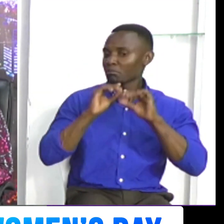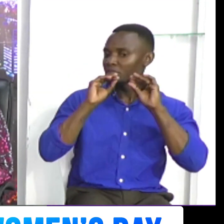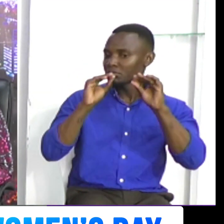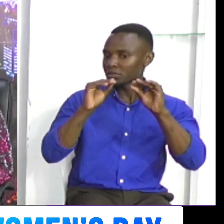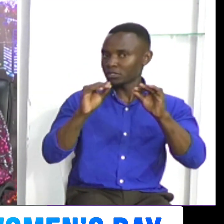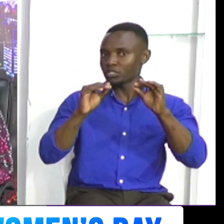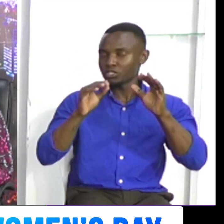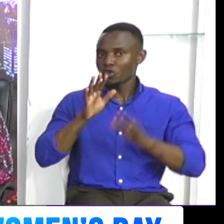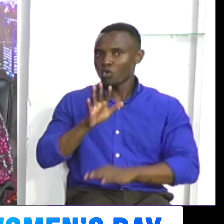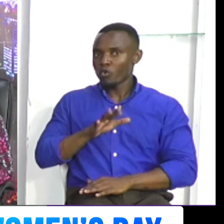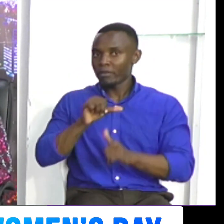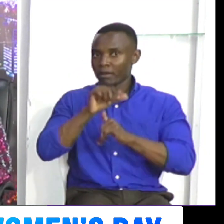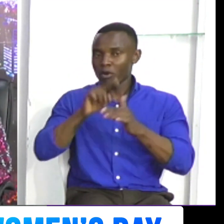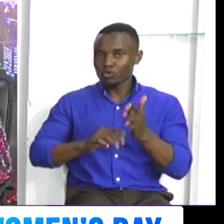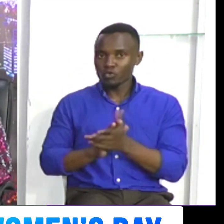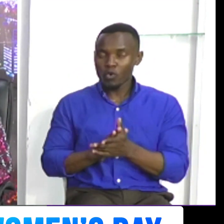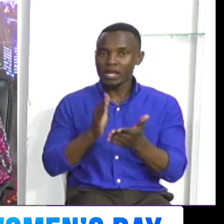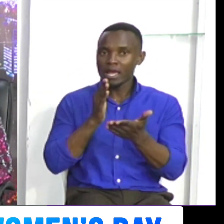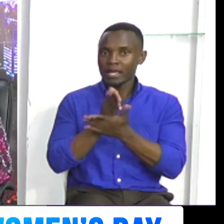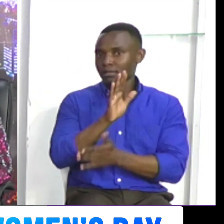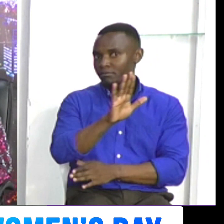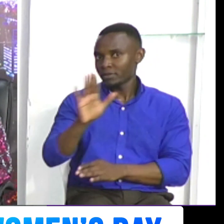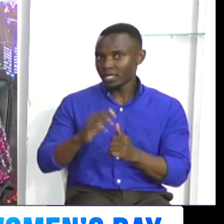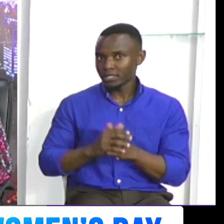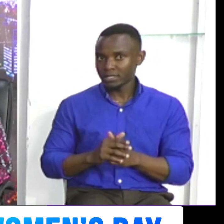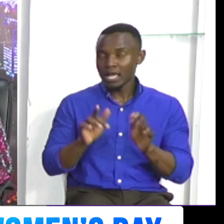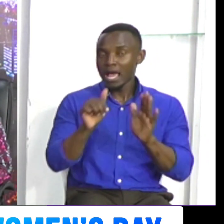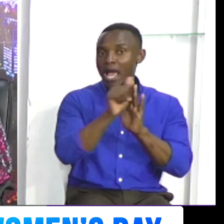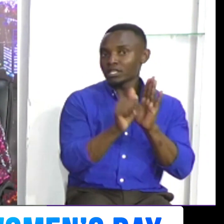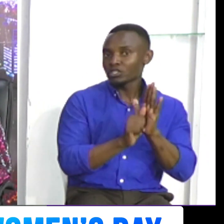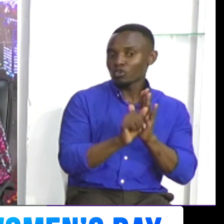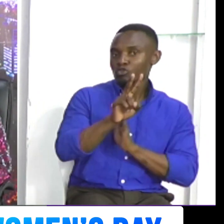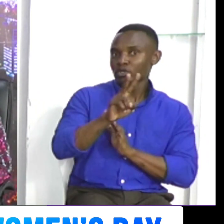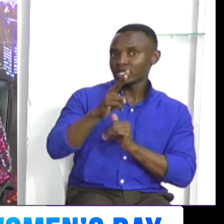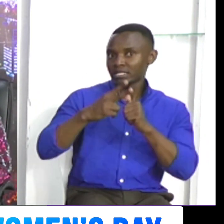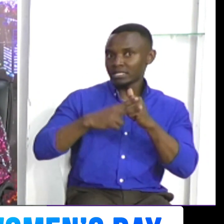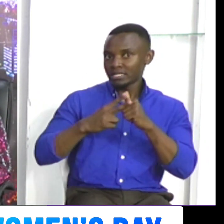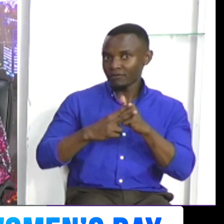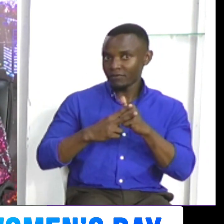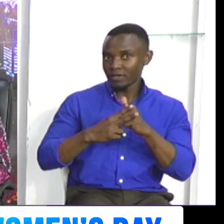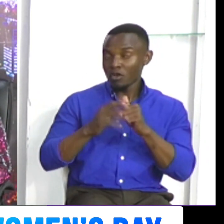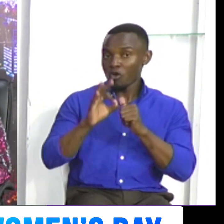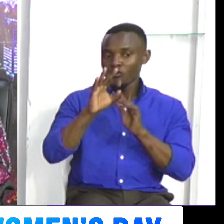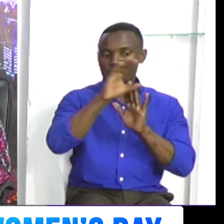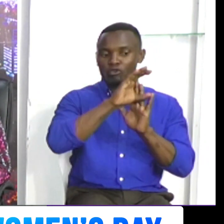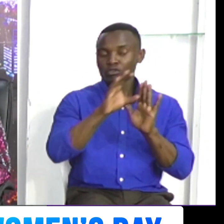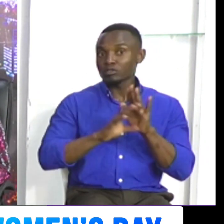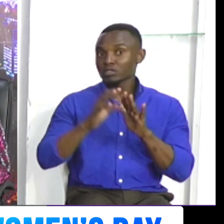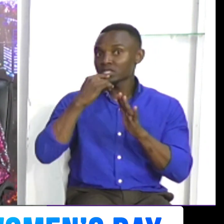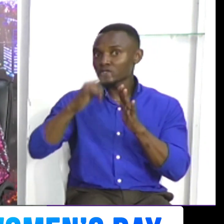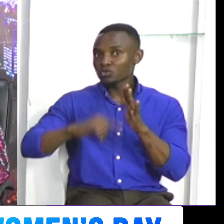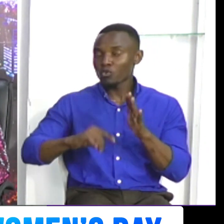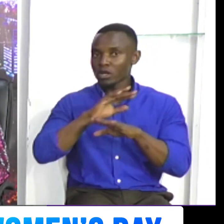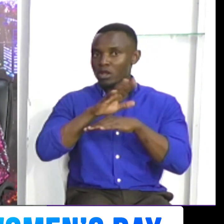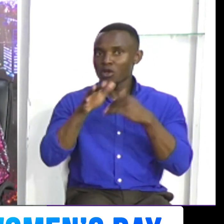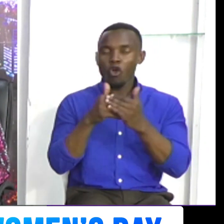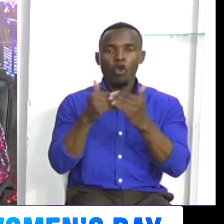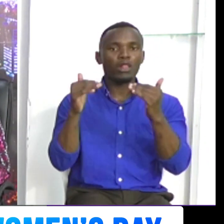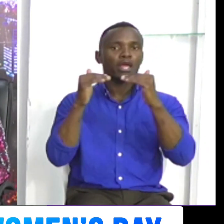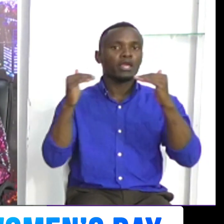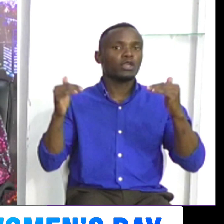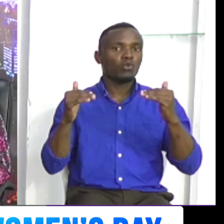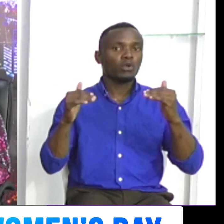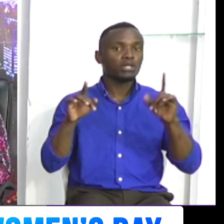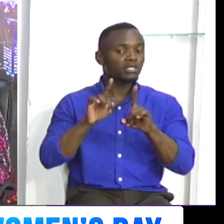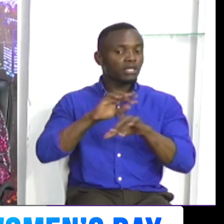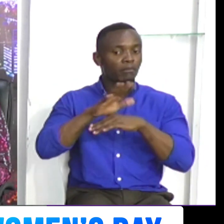Yeah. Article 27 of the Constitution talks about equality for all. we have equal access to the law, we have